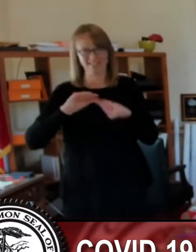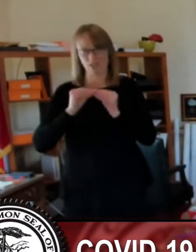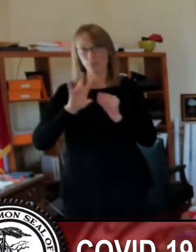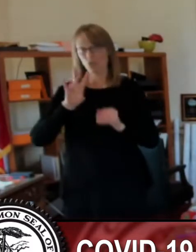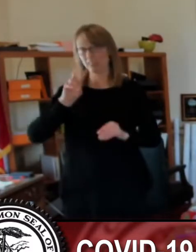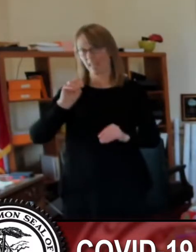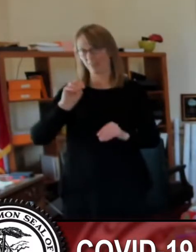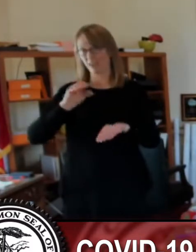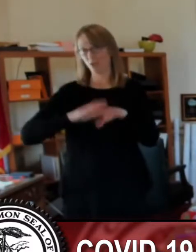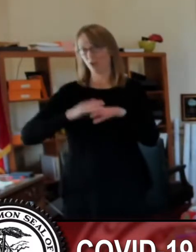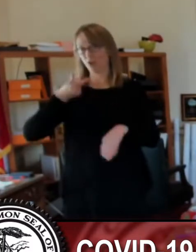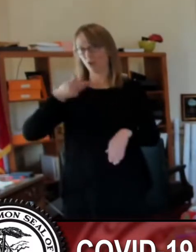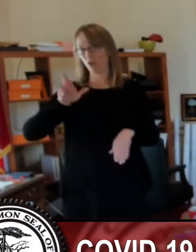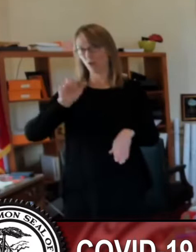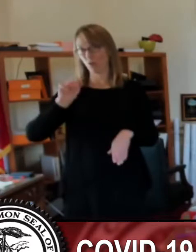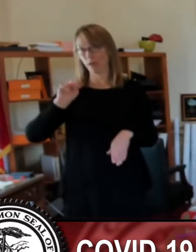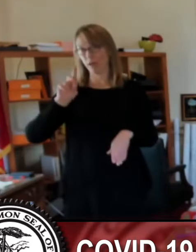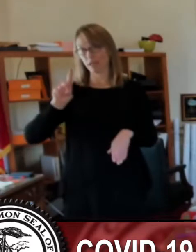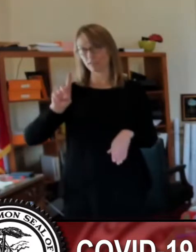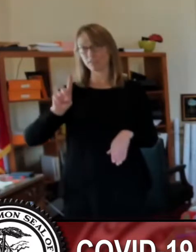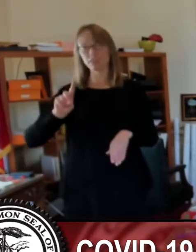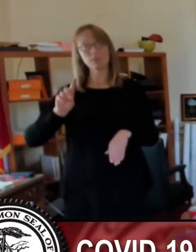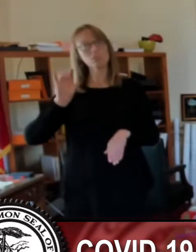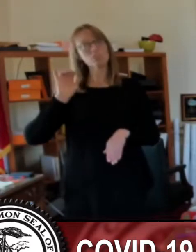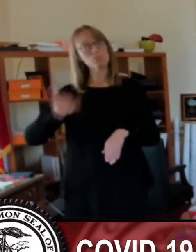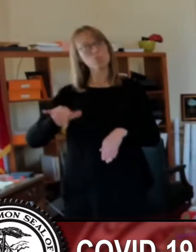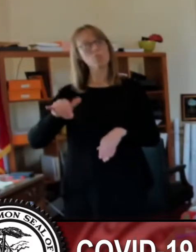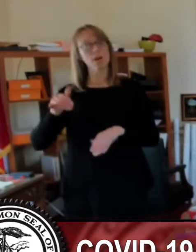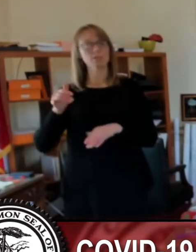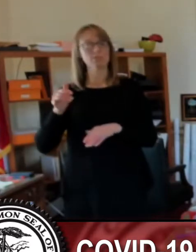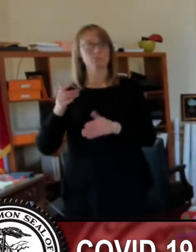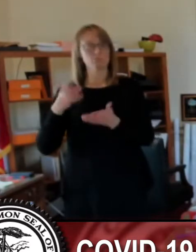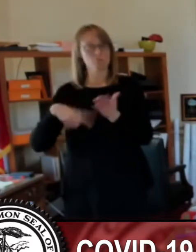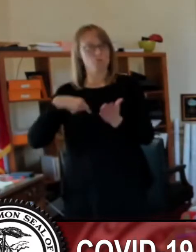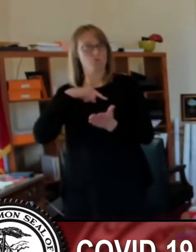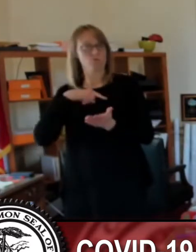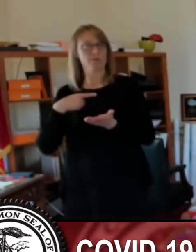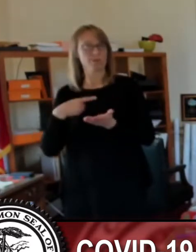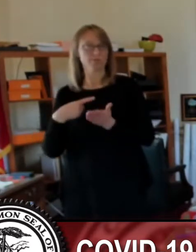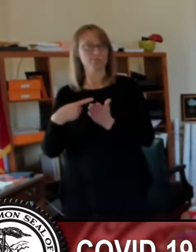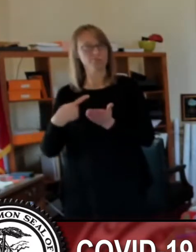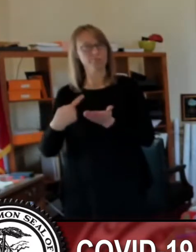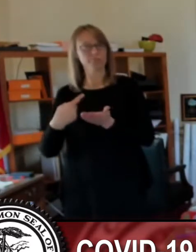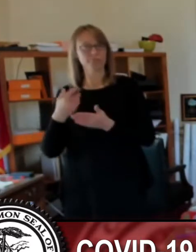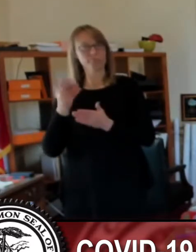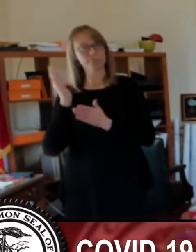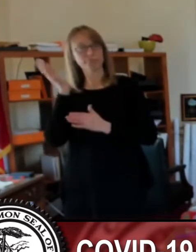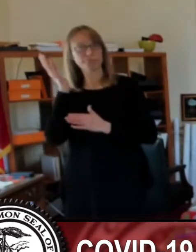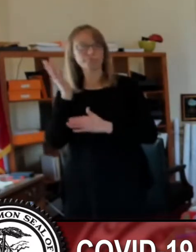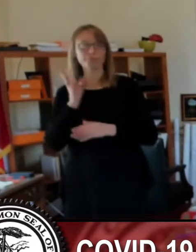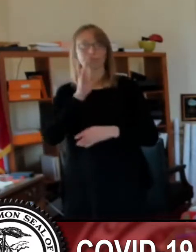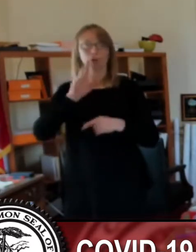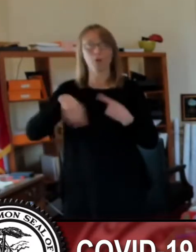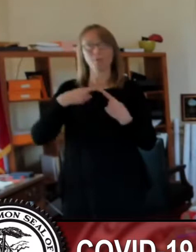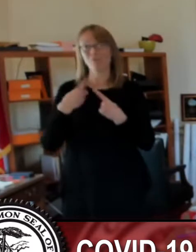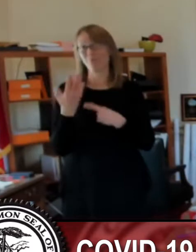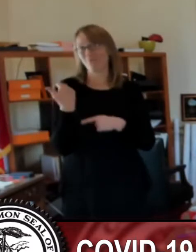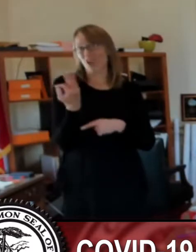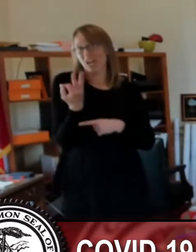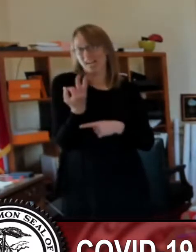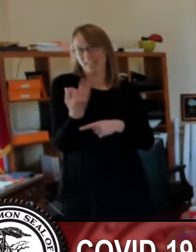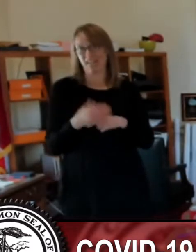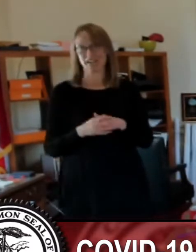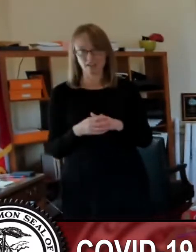Grand. So that's what we did on Friday. We didn't talk too much about COVID on Friday. But today we have three things that we'd like to visit with you